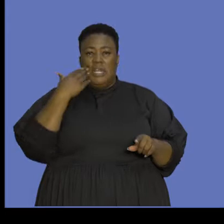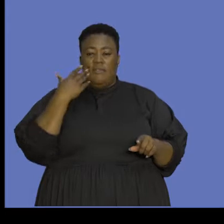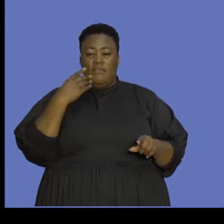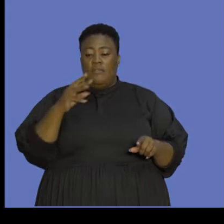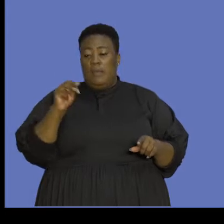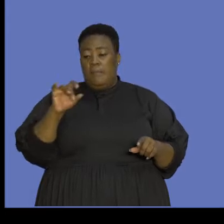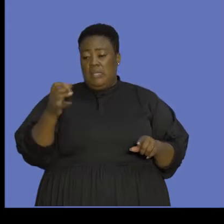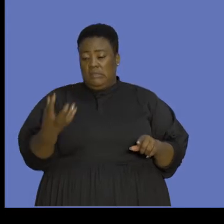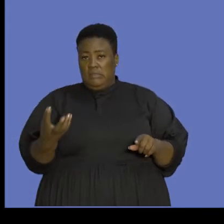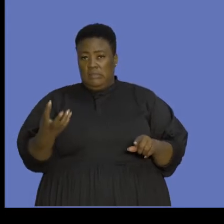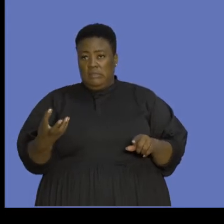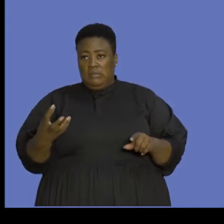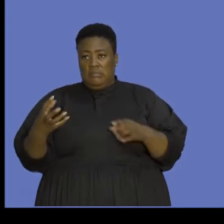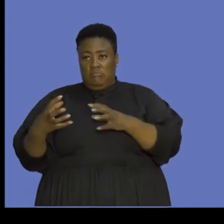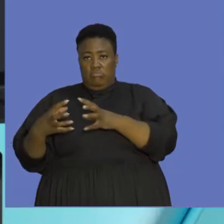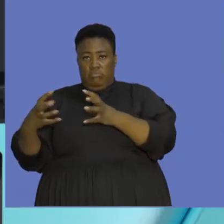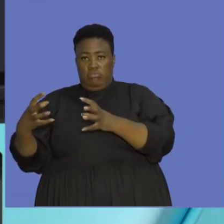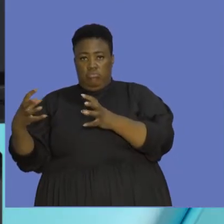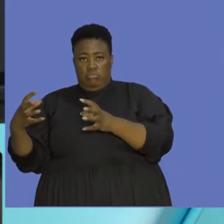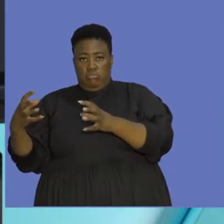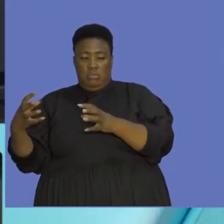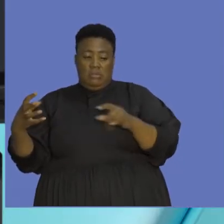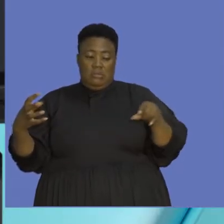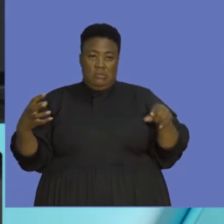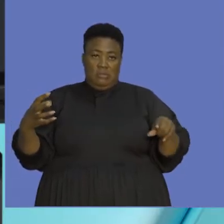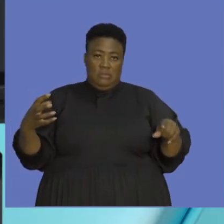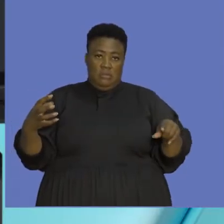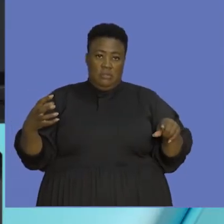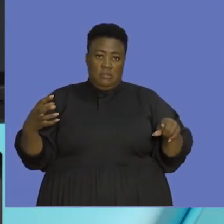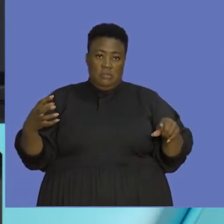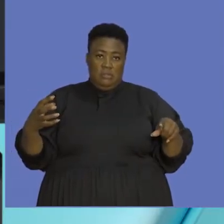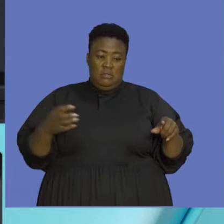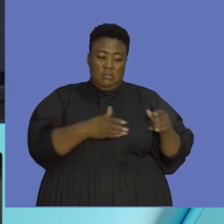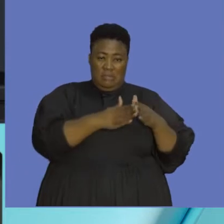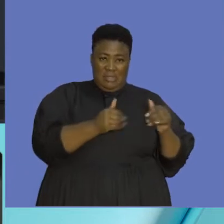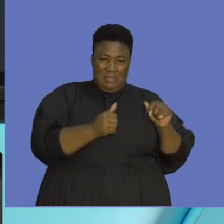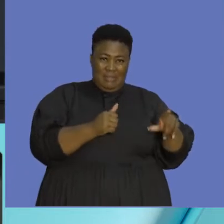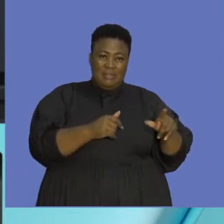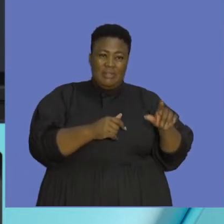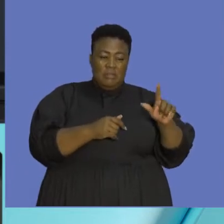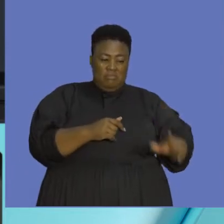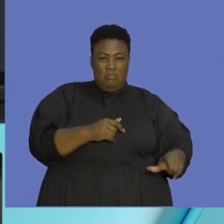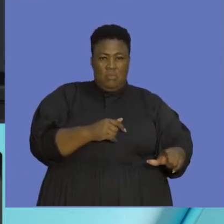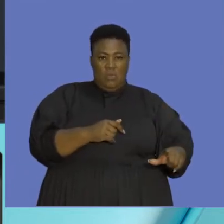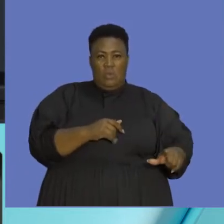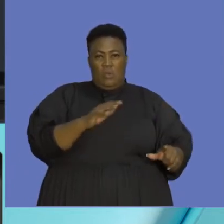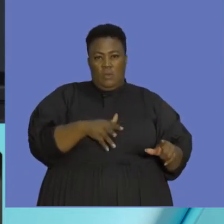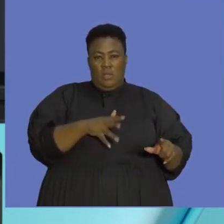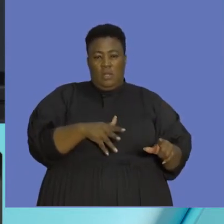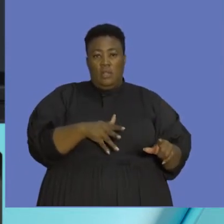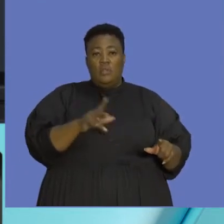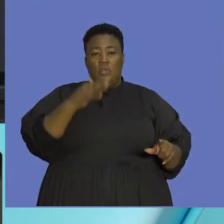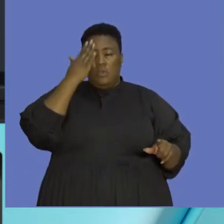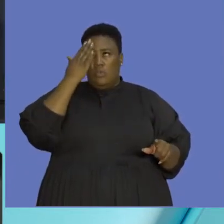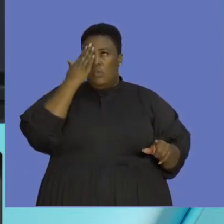mass gets bigger, the acceleration gets smaller. And you will know this logically, you know this